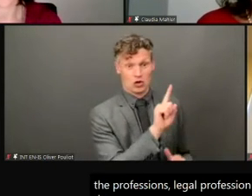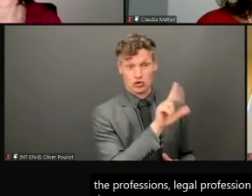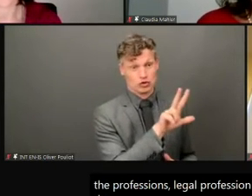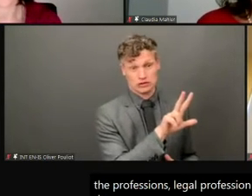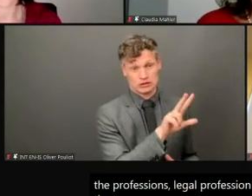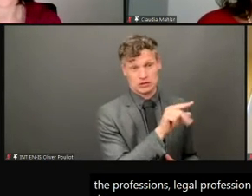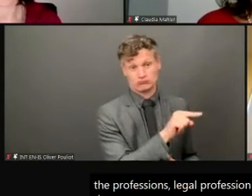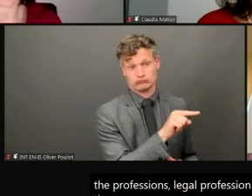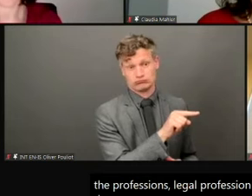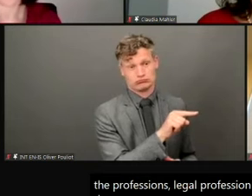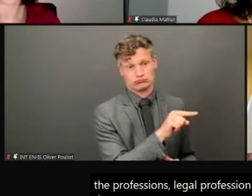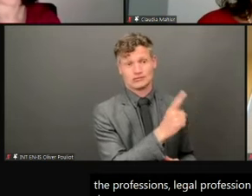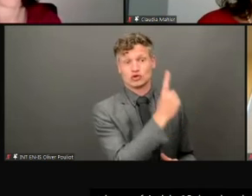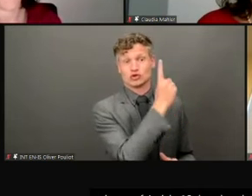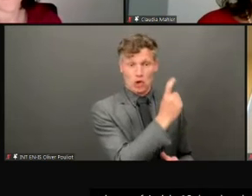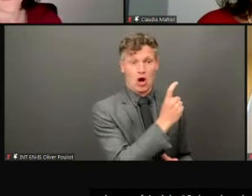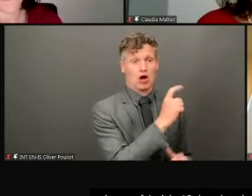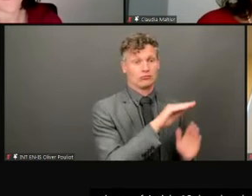happened.